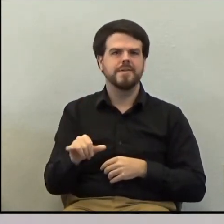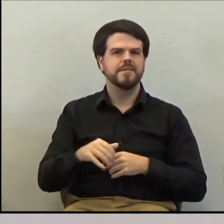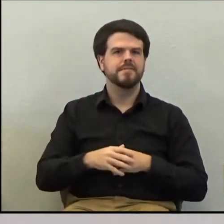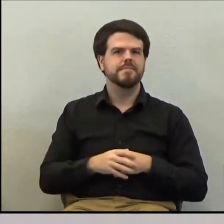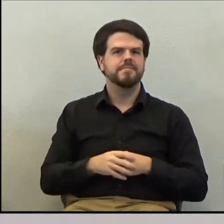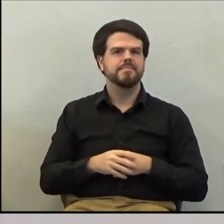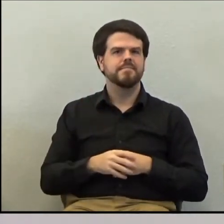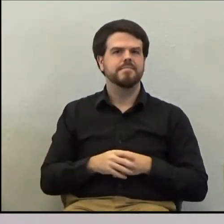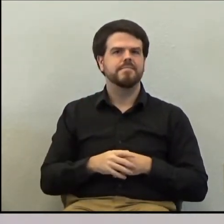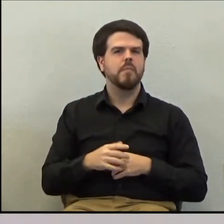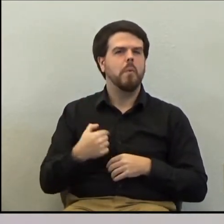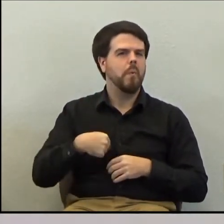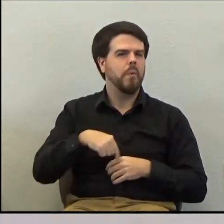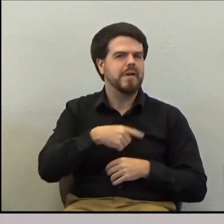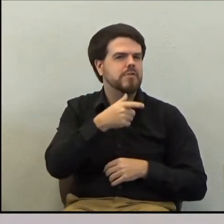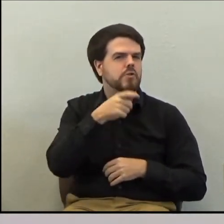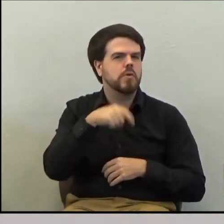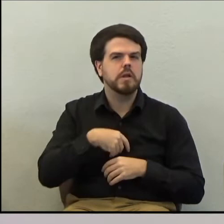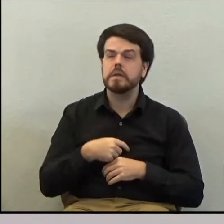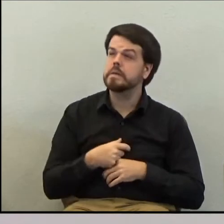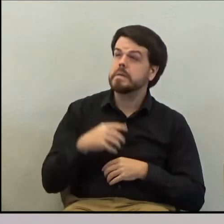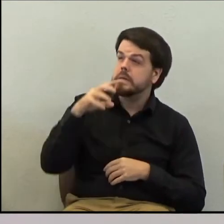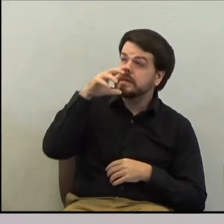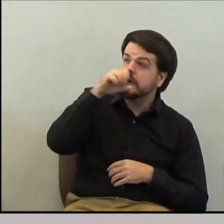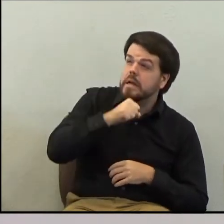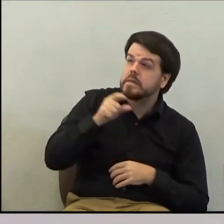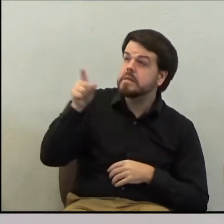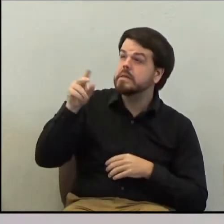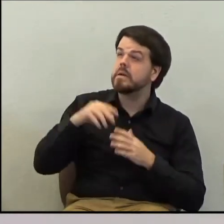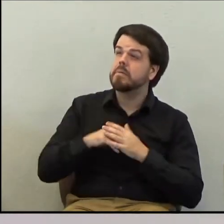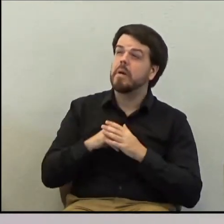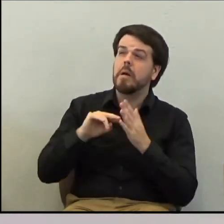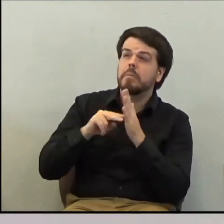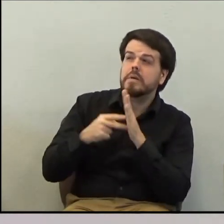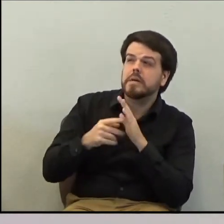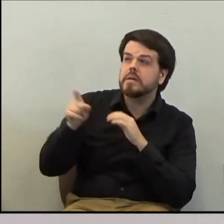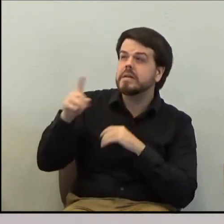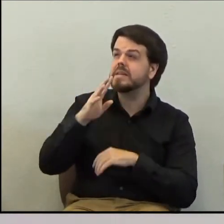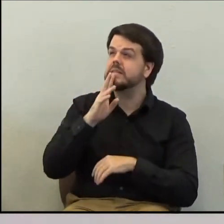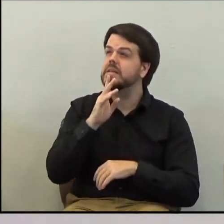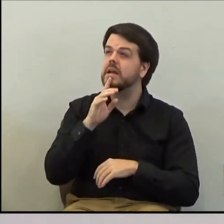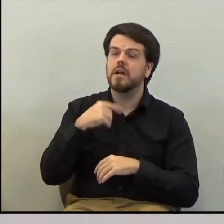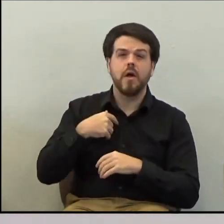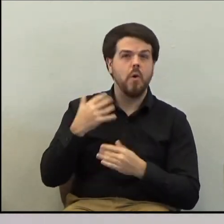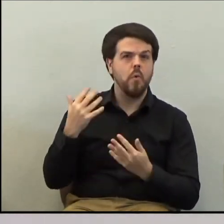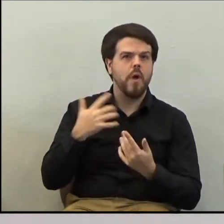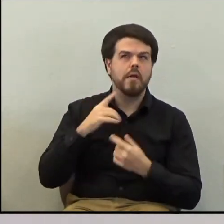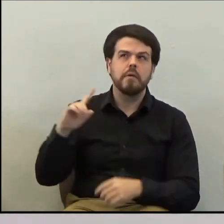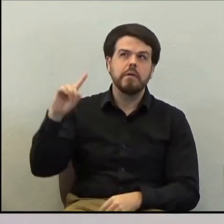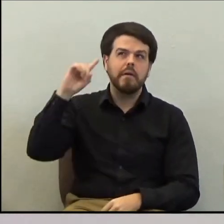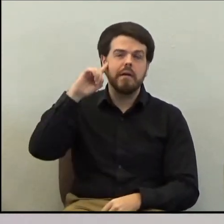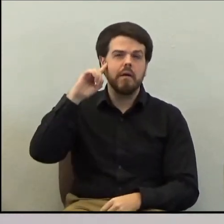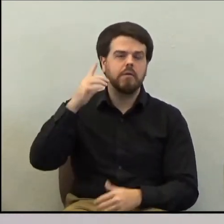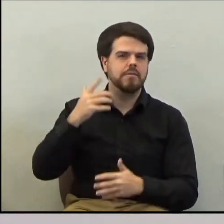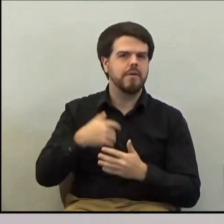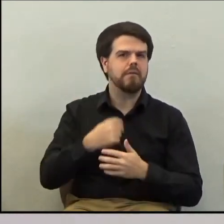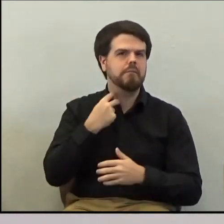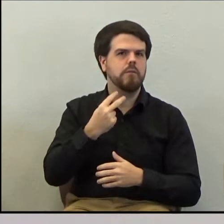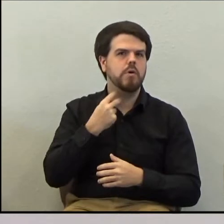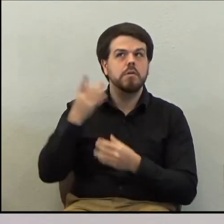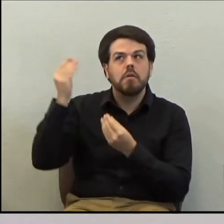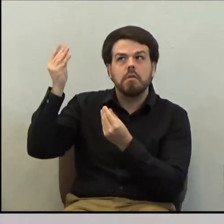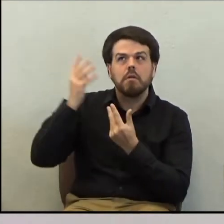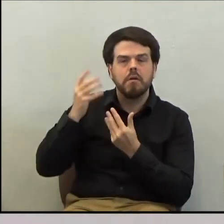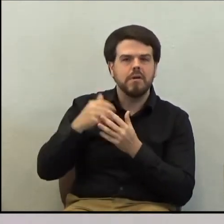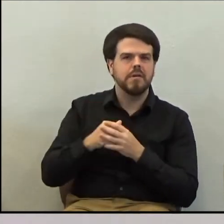We don't have to guess what his words are. We don't have to guess how we would, how to go to